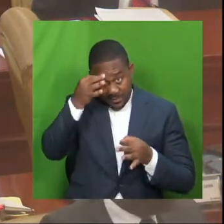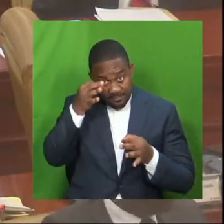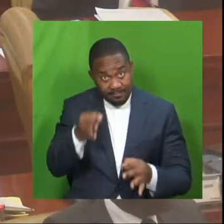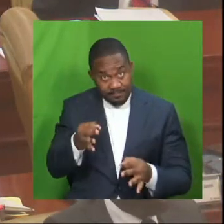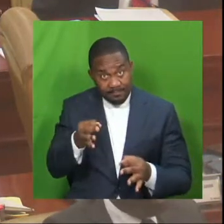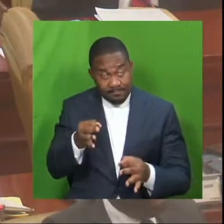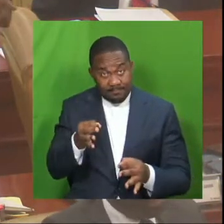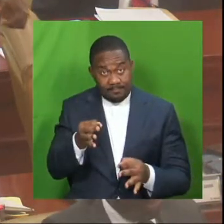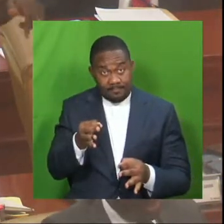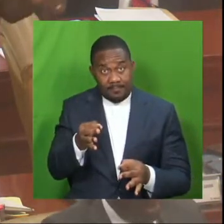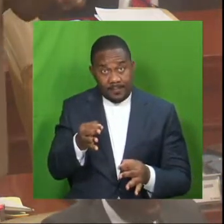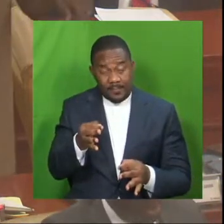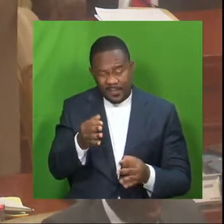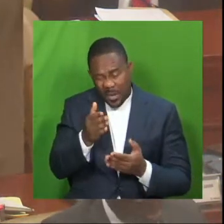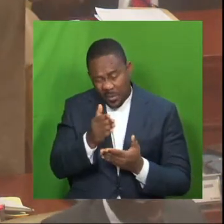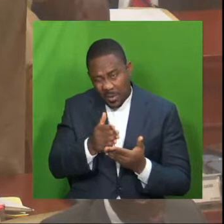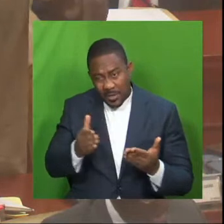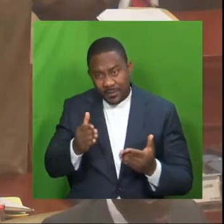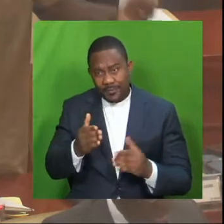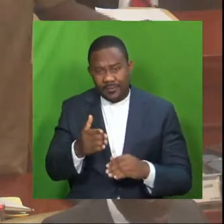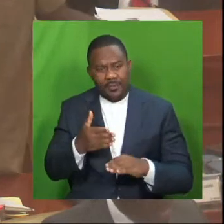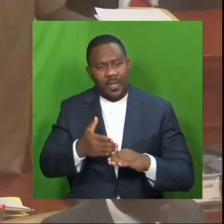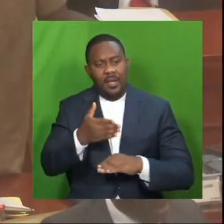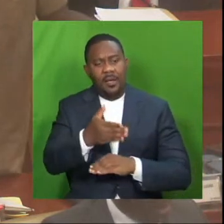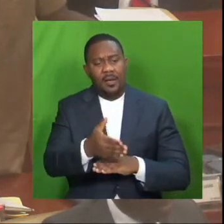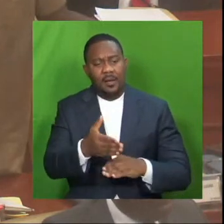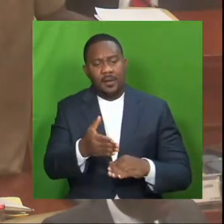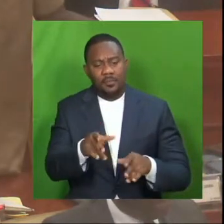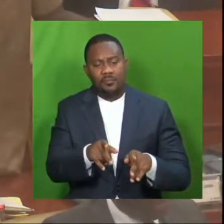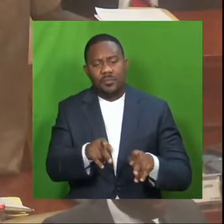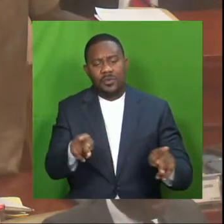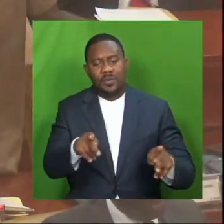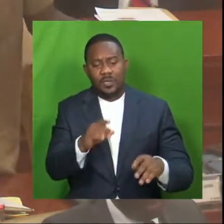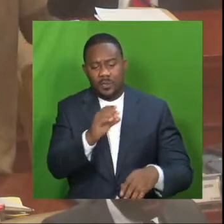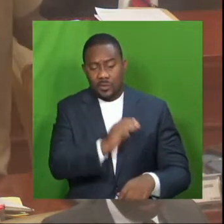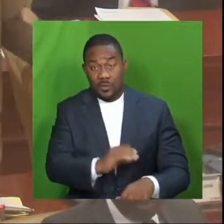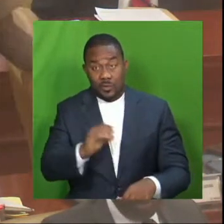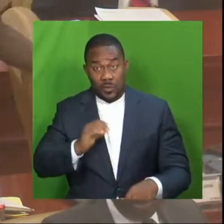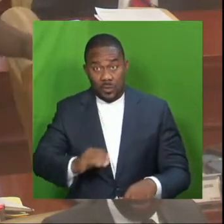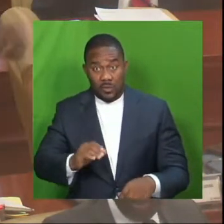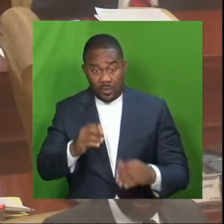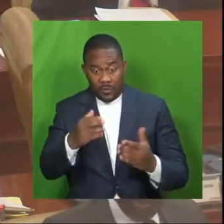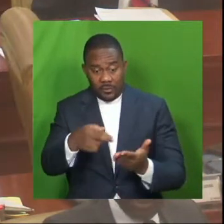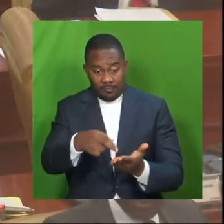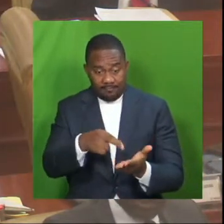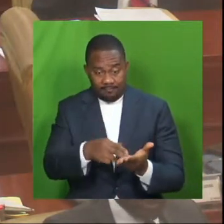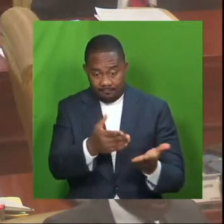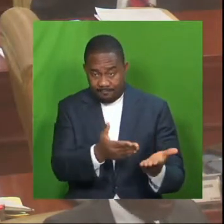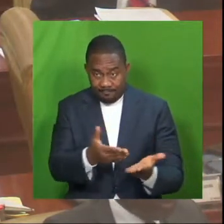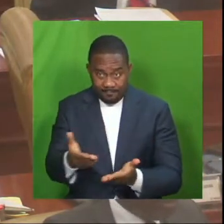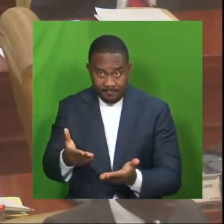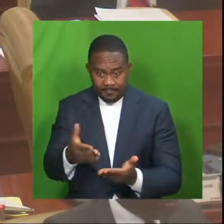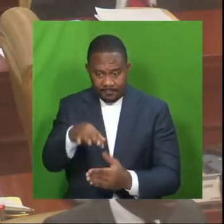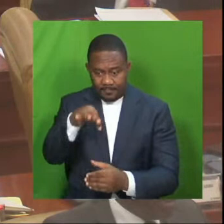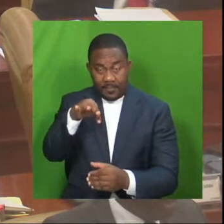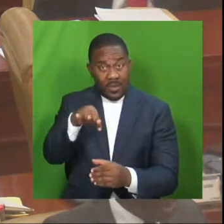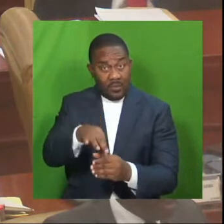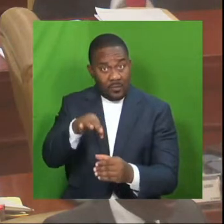indicates that after the Privileges Committee, the report is supposed to be brought here to be voted upon.